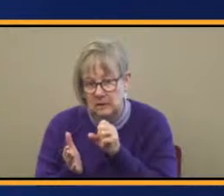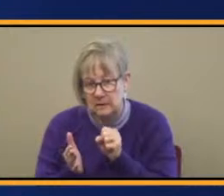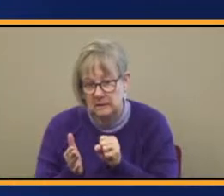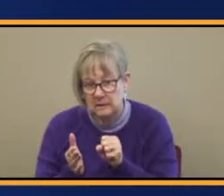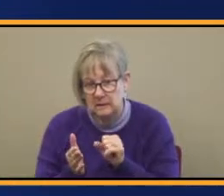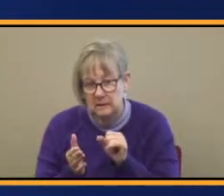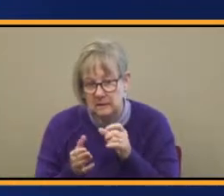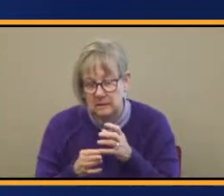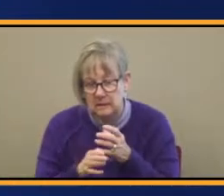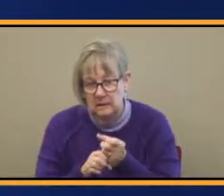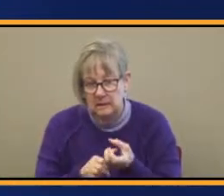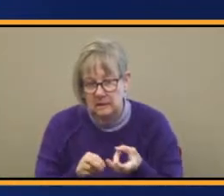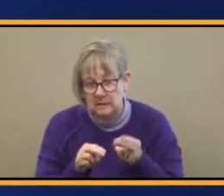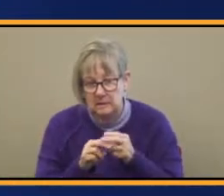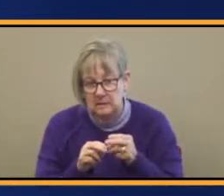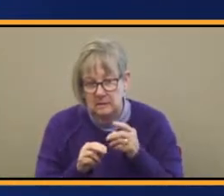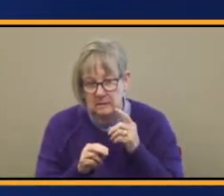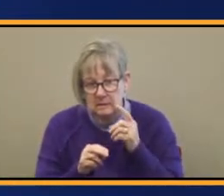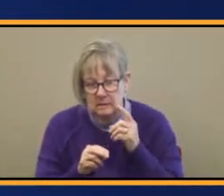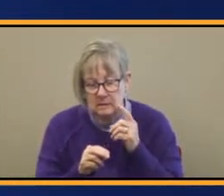I'm getting inquiries from